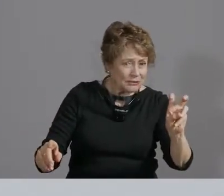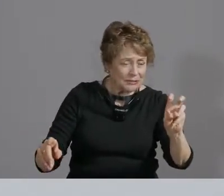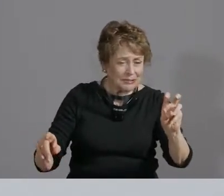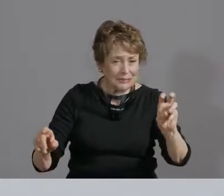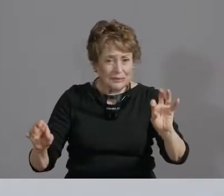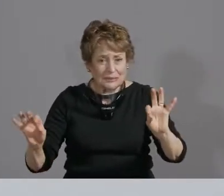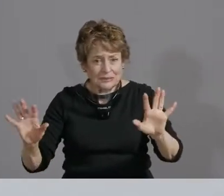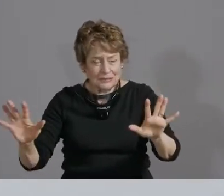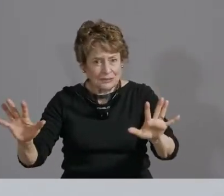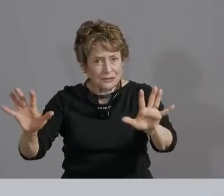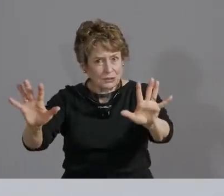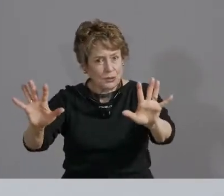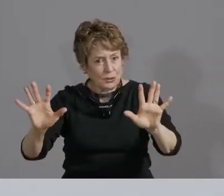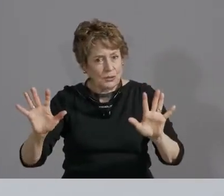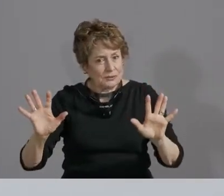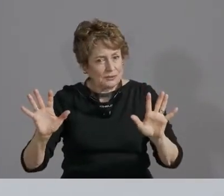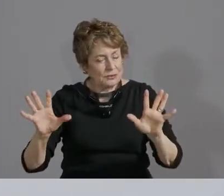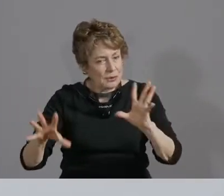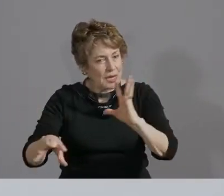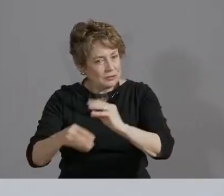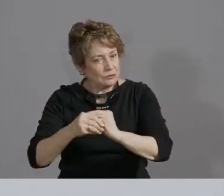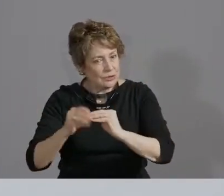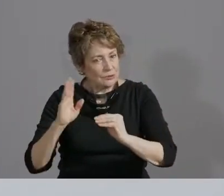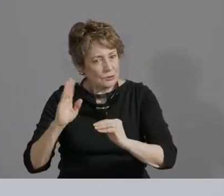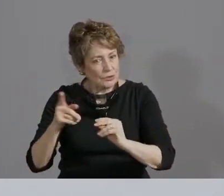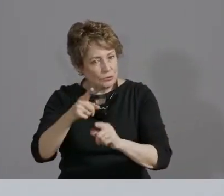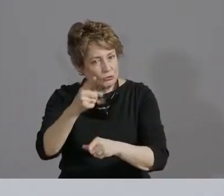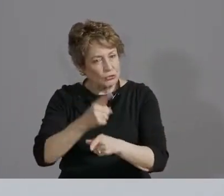extra vaccine. So you're right.